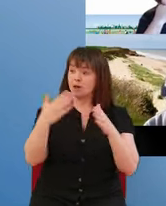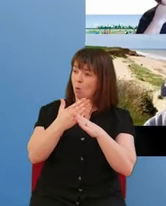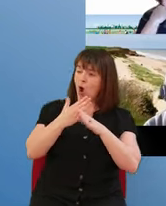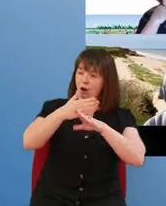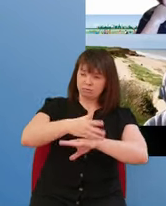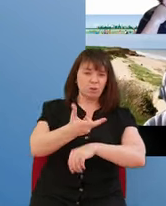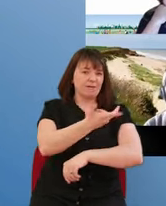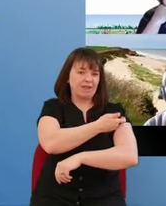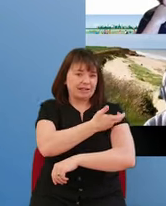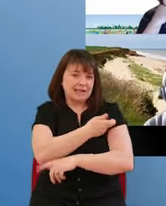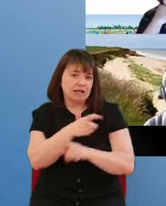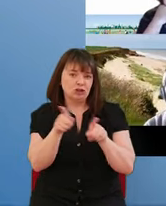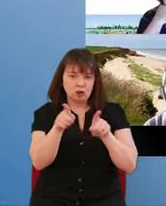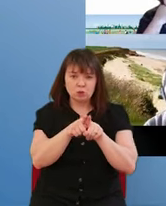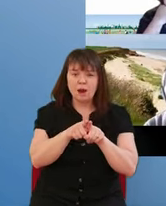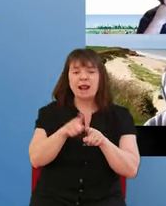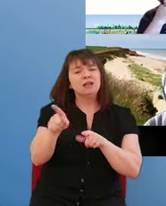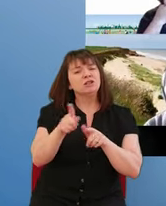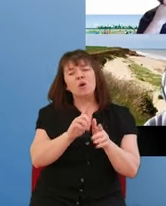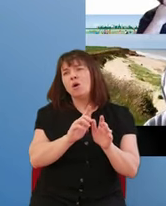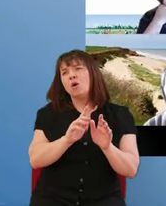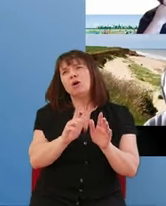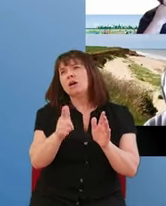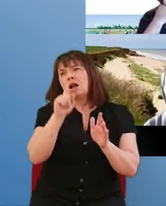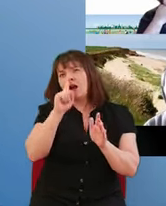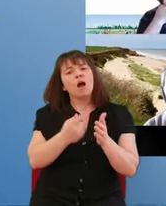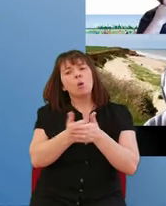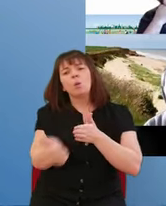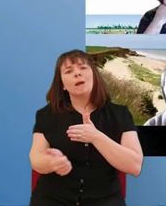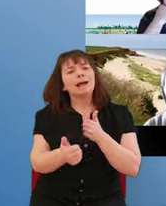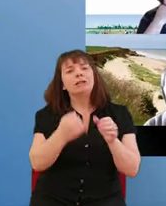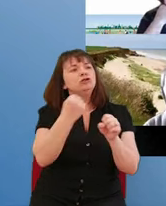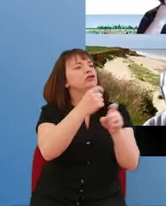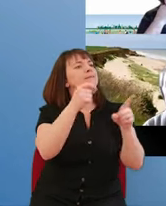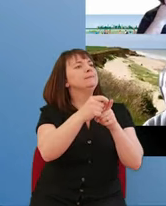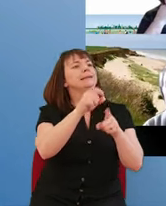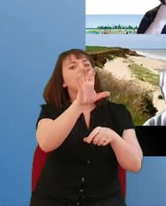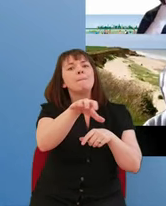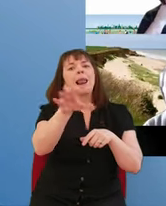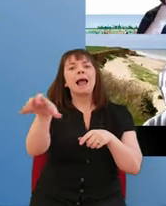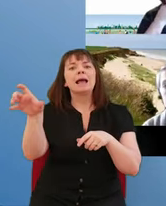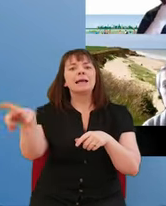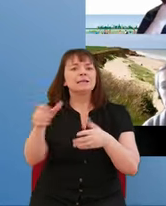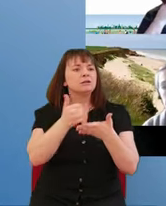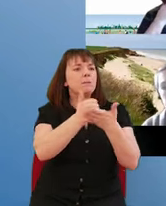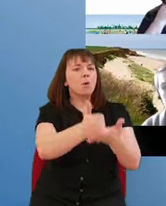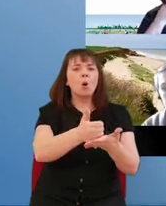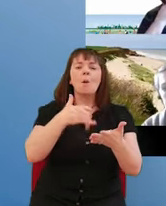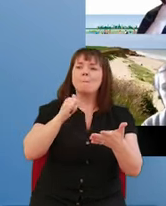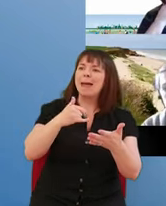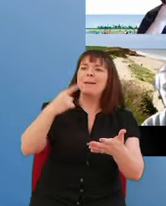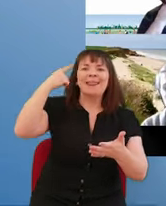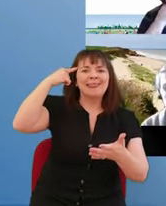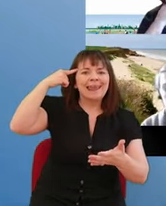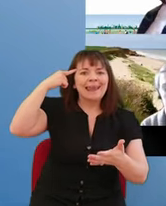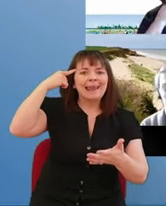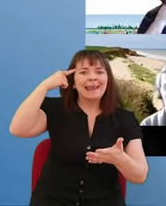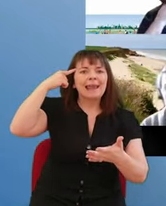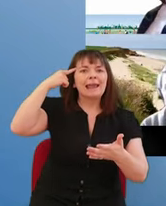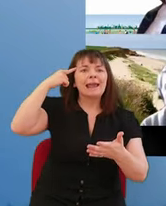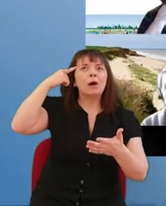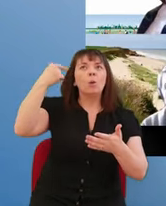suppose, and expect them always to come to us in primary care, because for some communities it just doesn't work. So really keen to see this approach here as well, which I